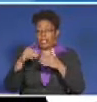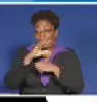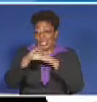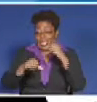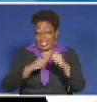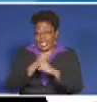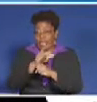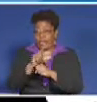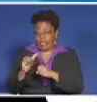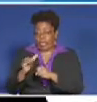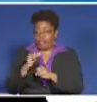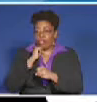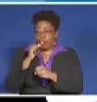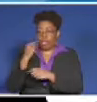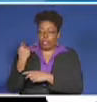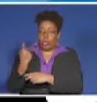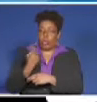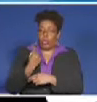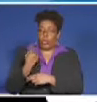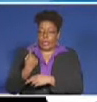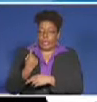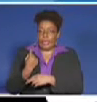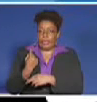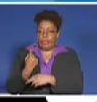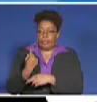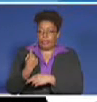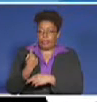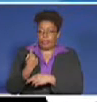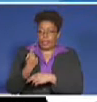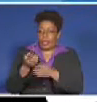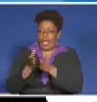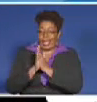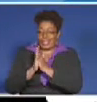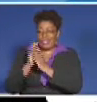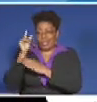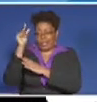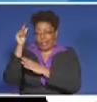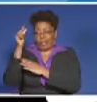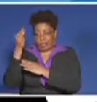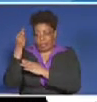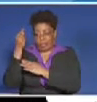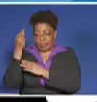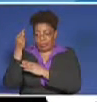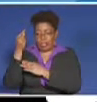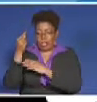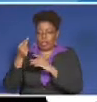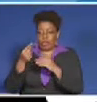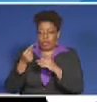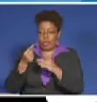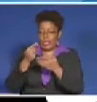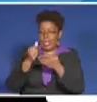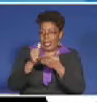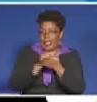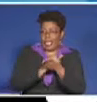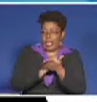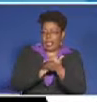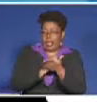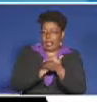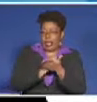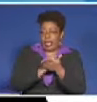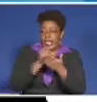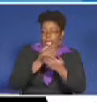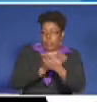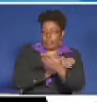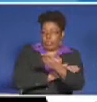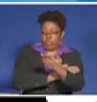So we not only just send the government to with improved coverage, it won't cost them more,